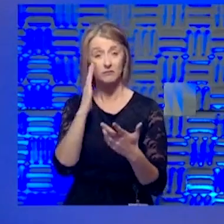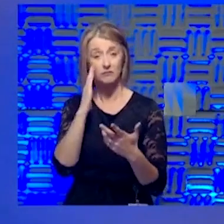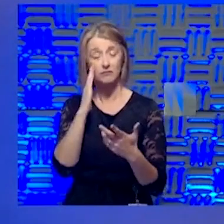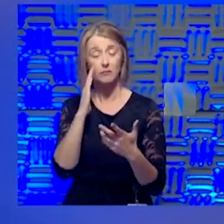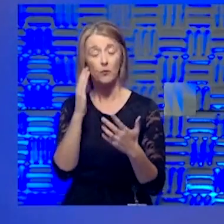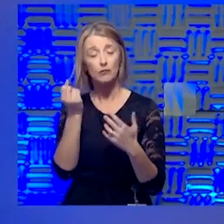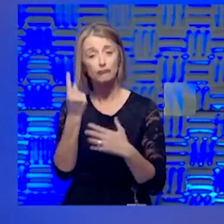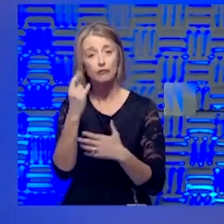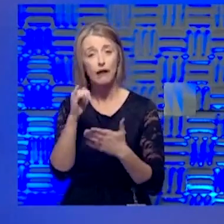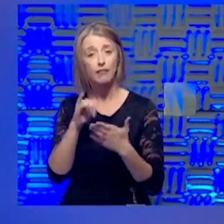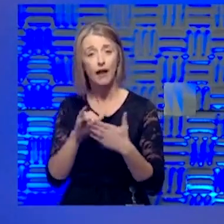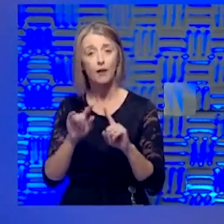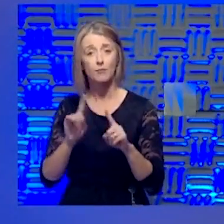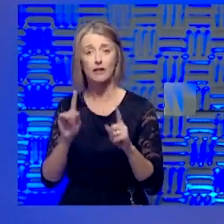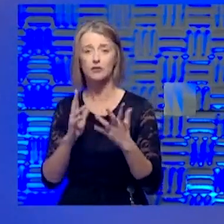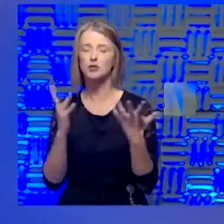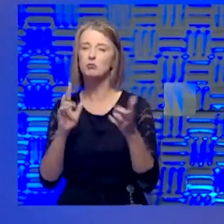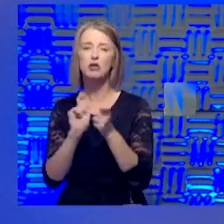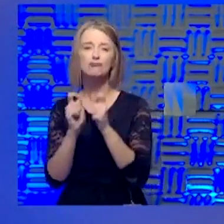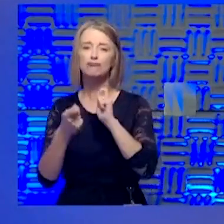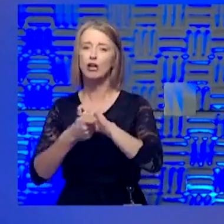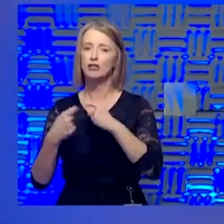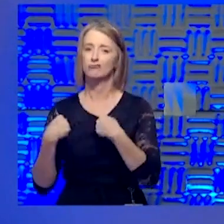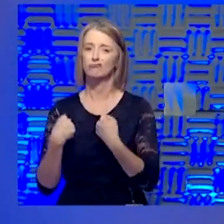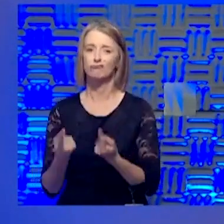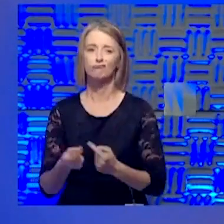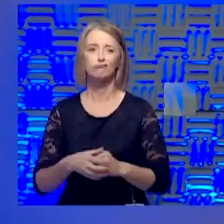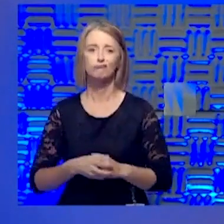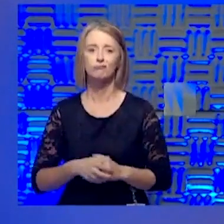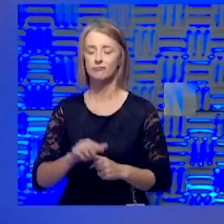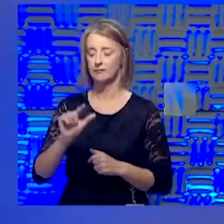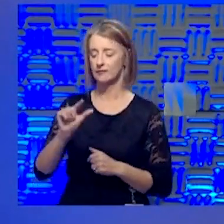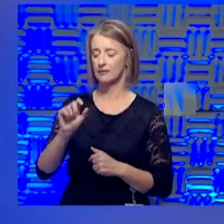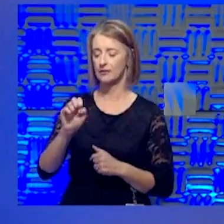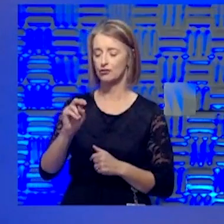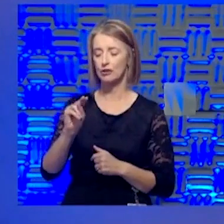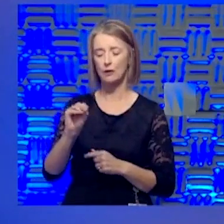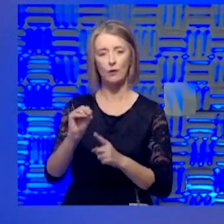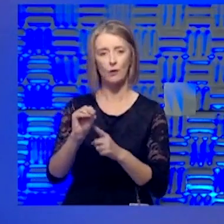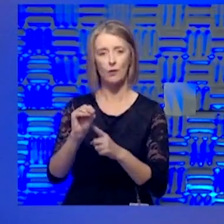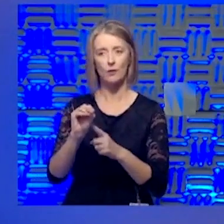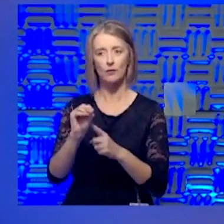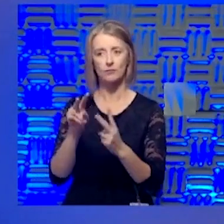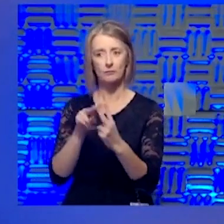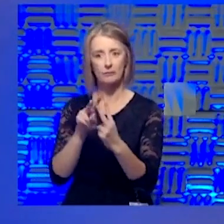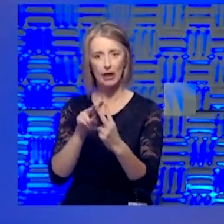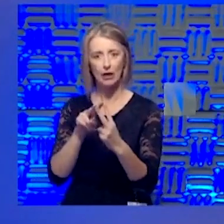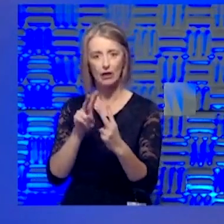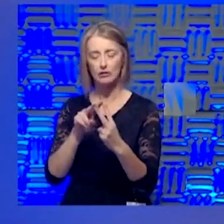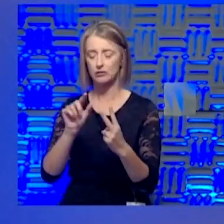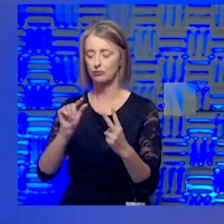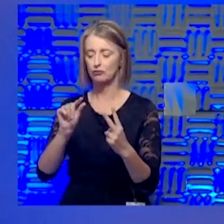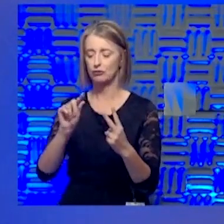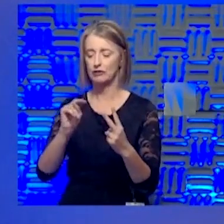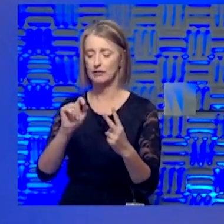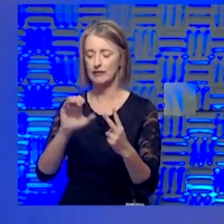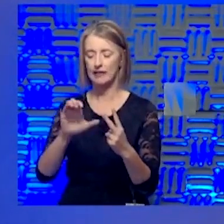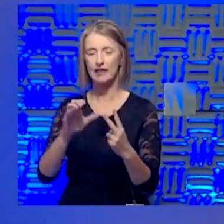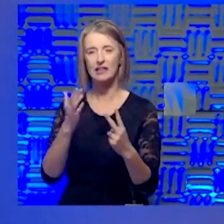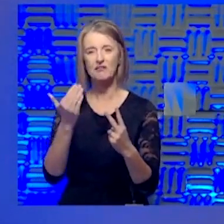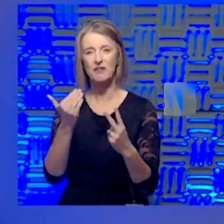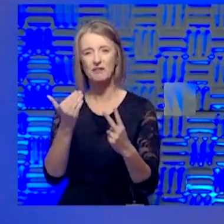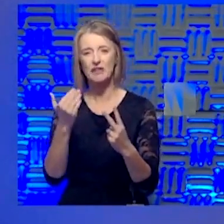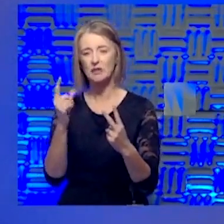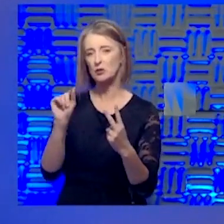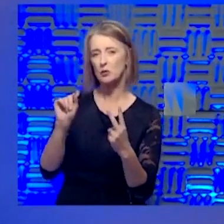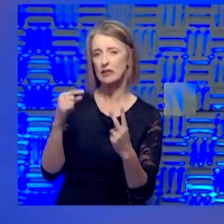haven't been too many changes in that genome, the base pairs, the genetic material, probably 15 or 20